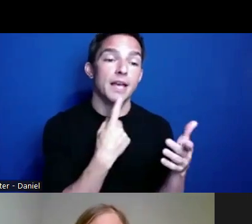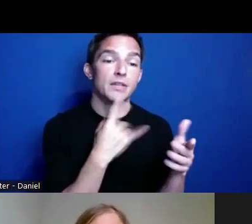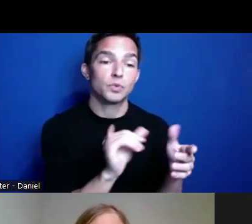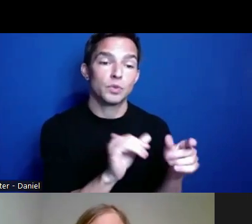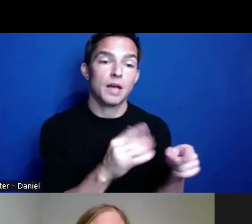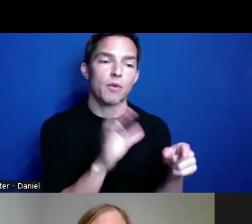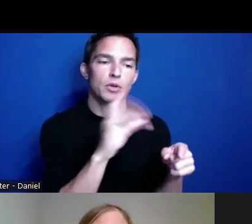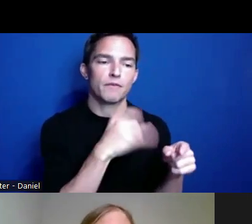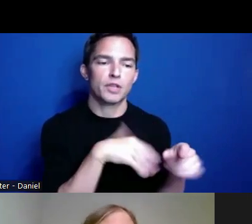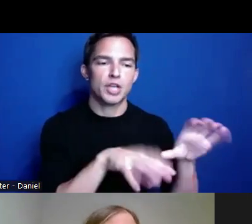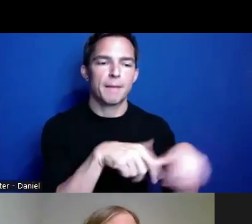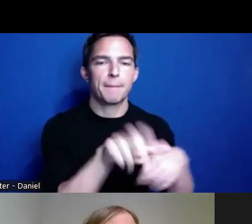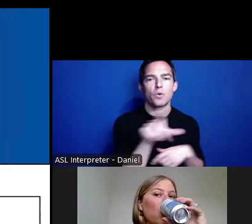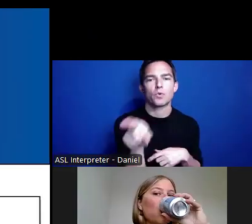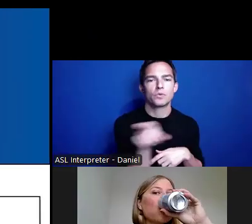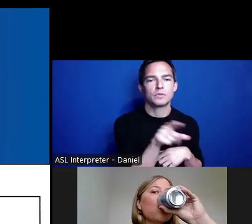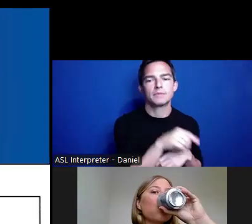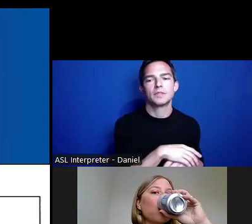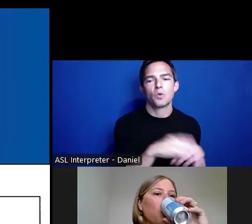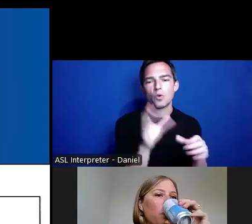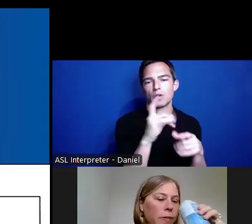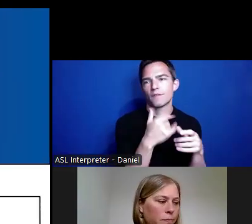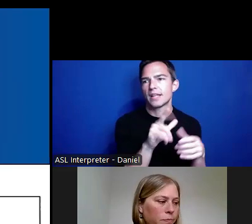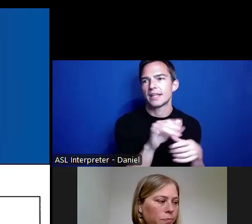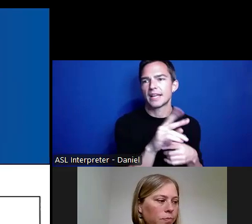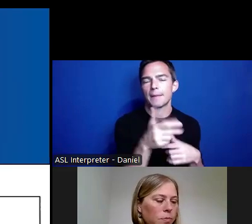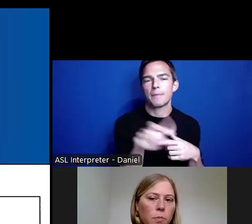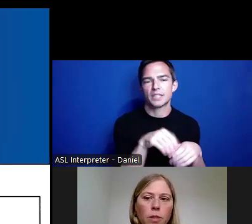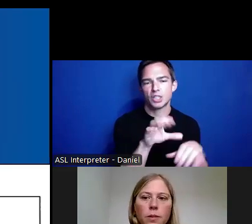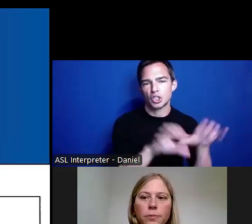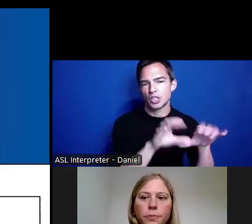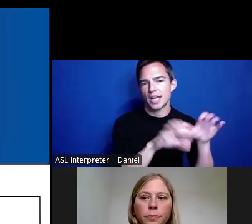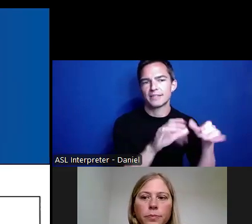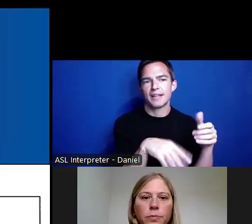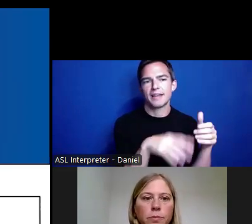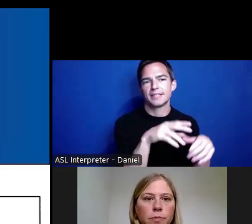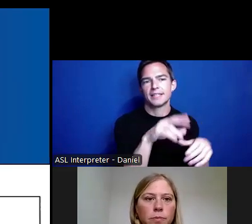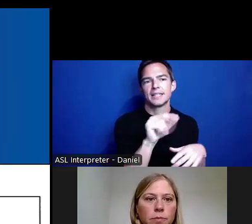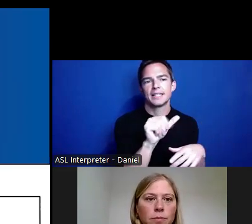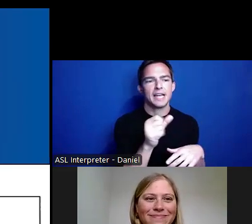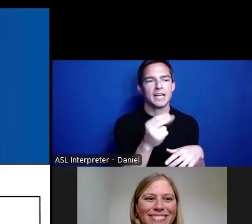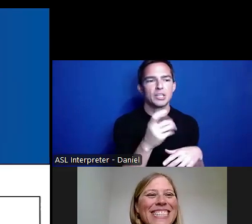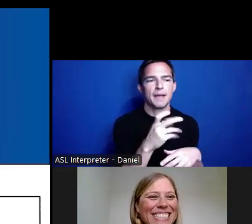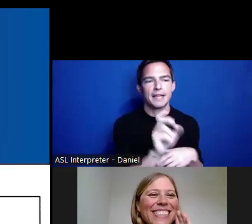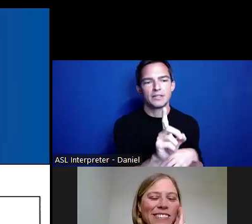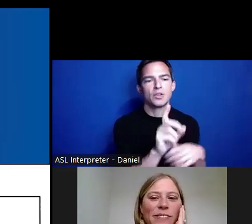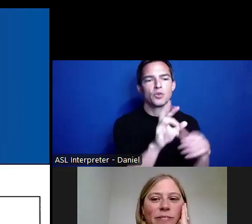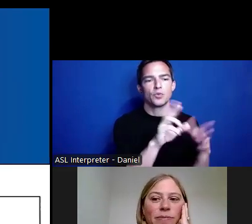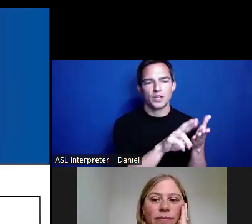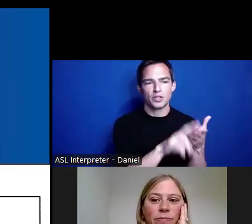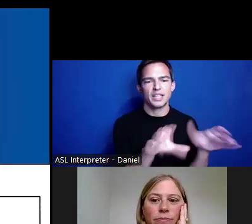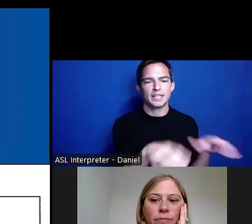look for the chat and or I'm looking for the link and put it in the chat, is that NASMHPD Research Institute did a